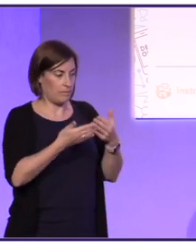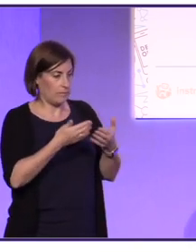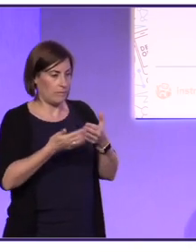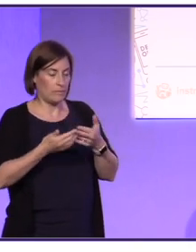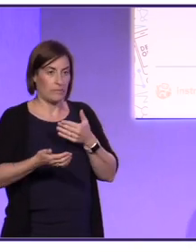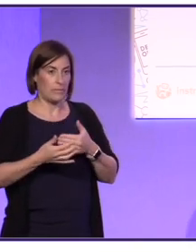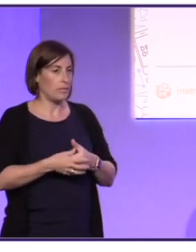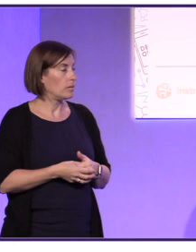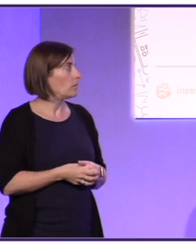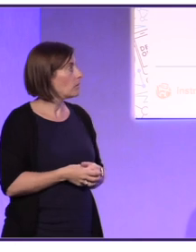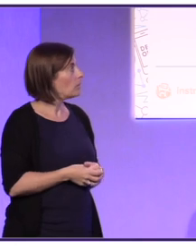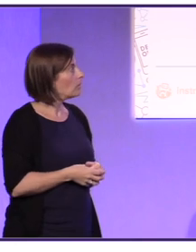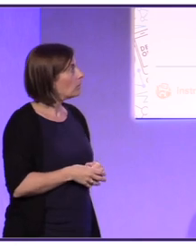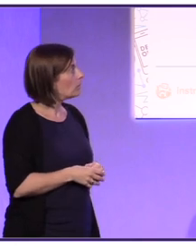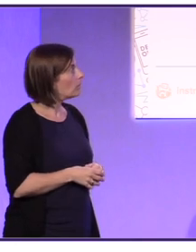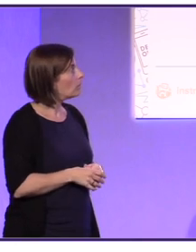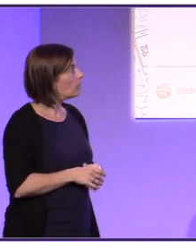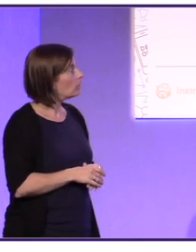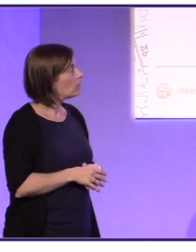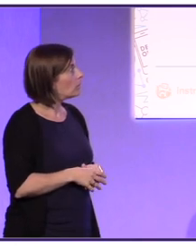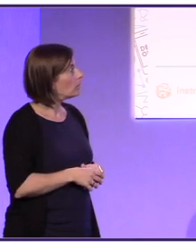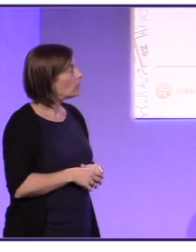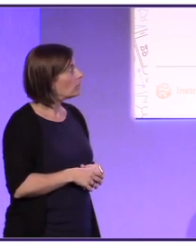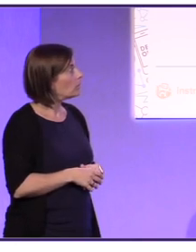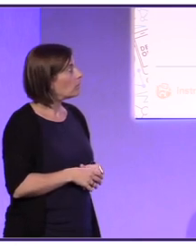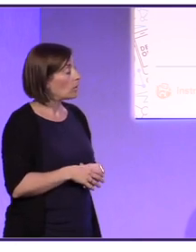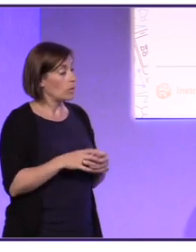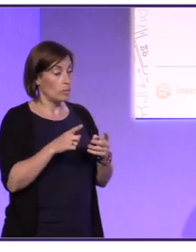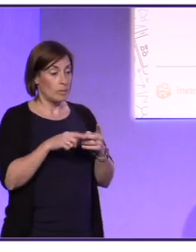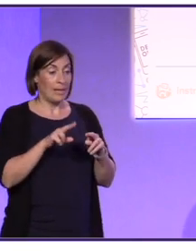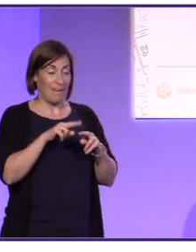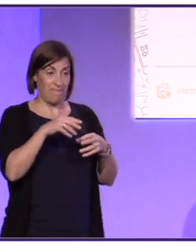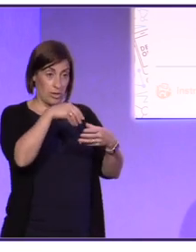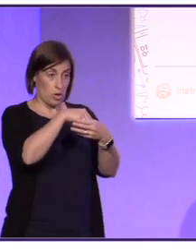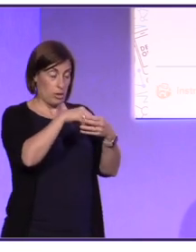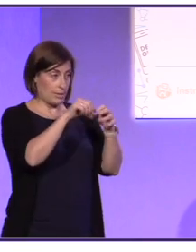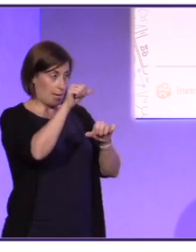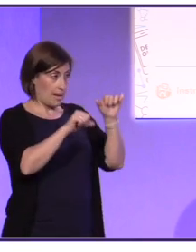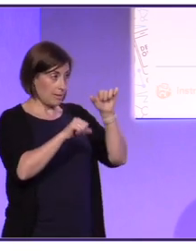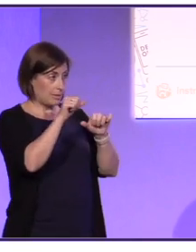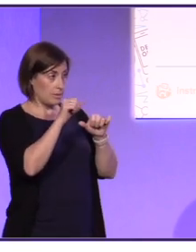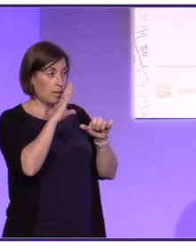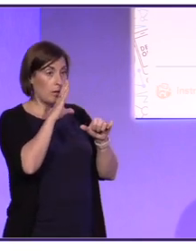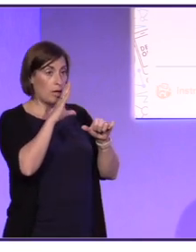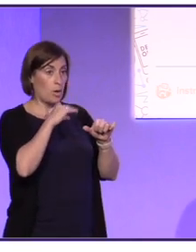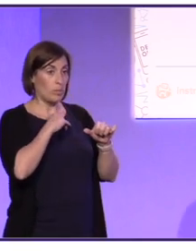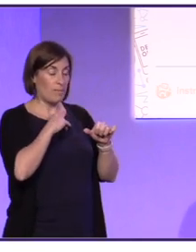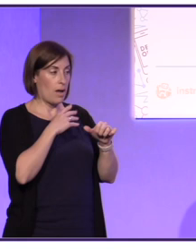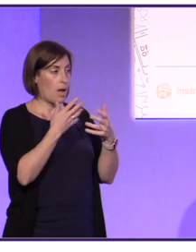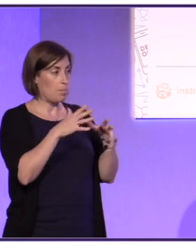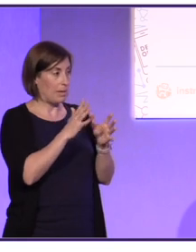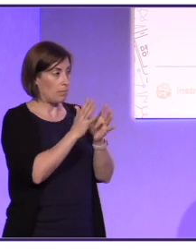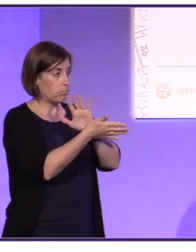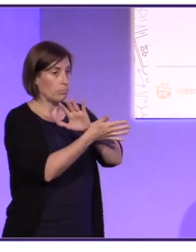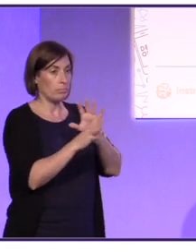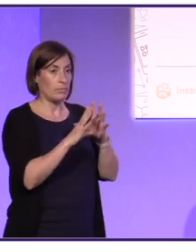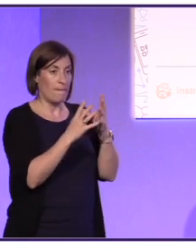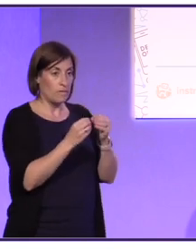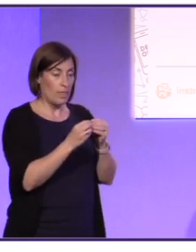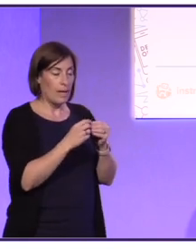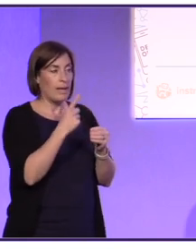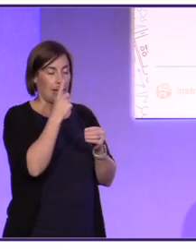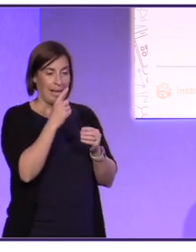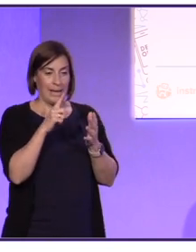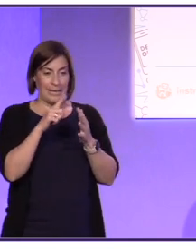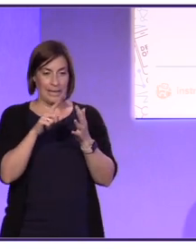So what would happen under that circumstance is that we could shift all of our traffic to the US, change that